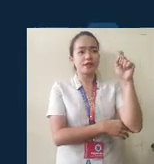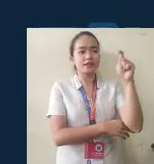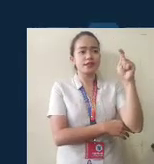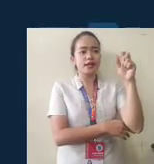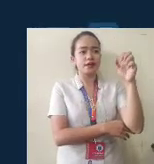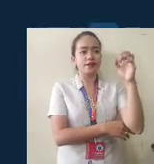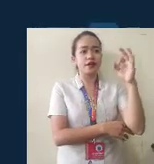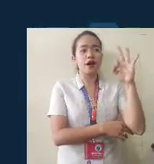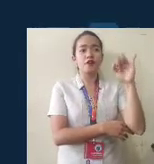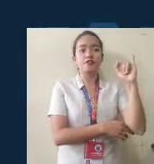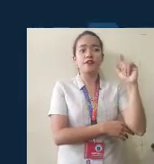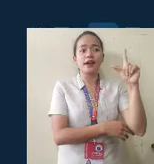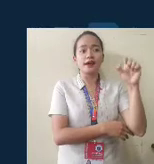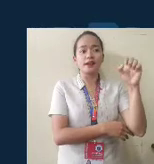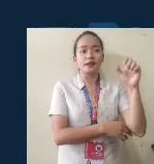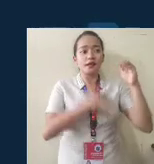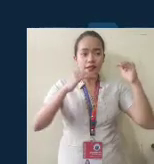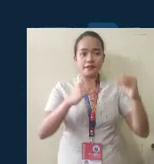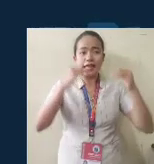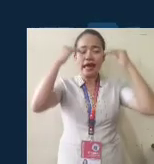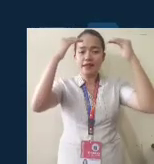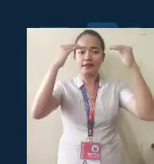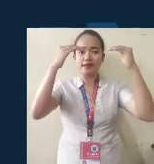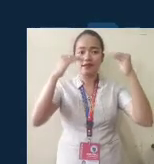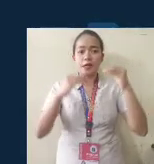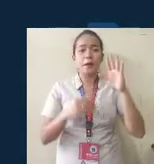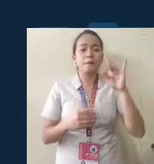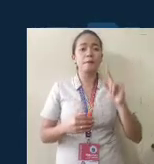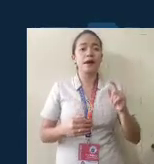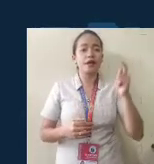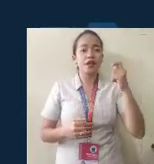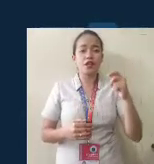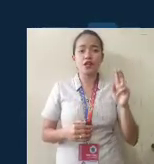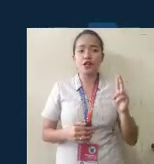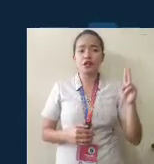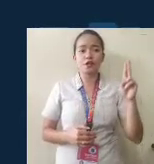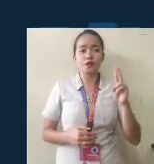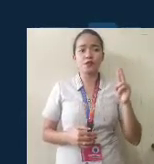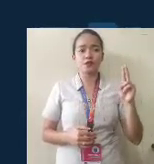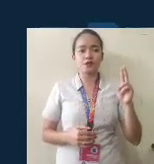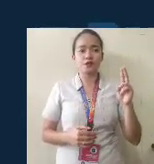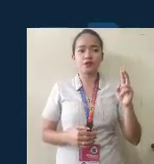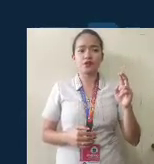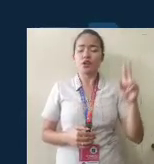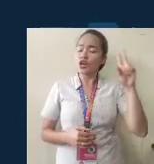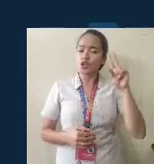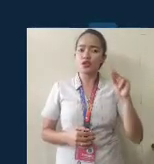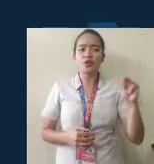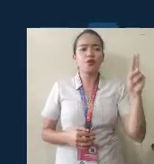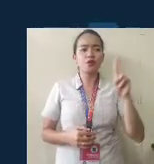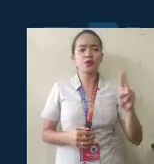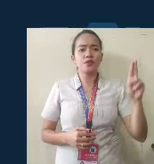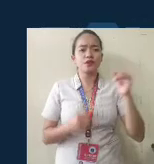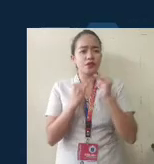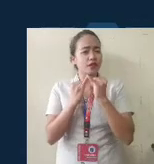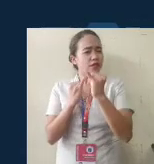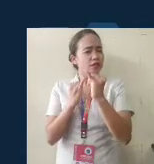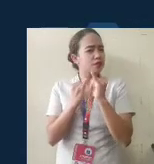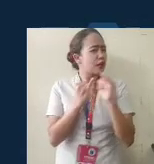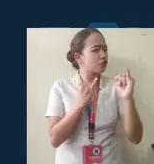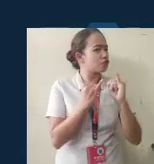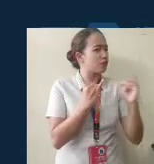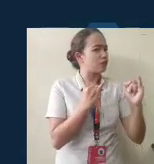hypertext file is accessed by the user. No user interaction. That is